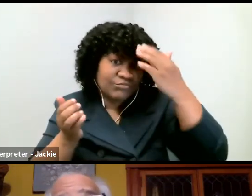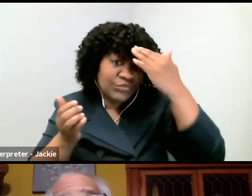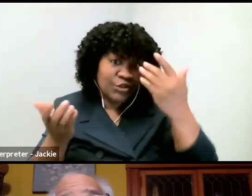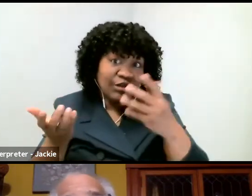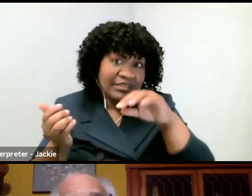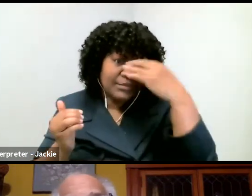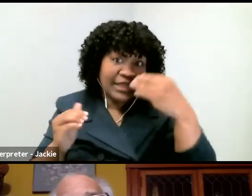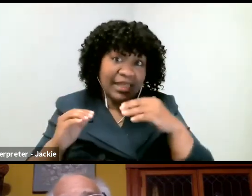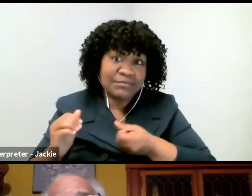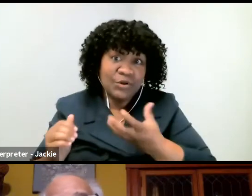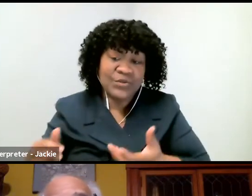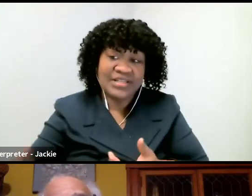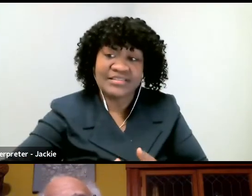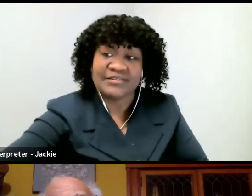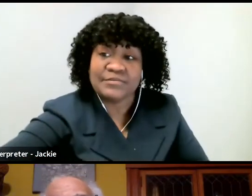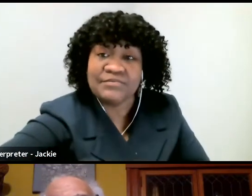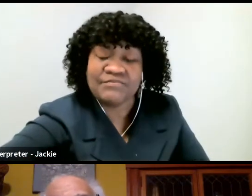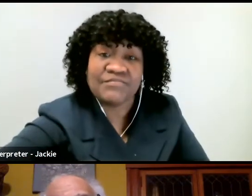Well, mine would be that